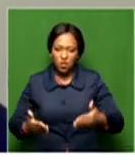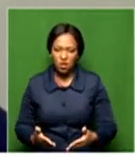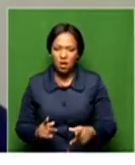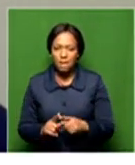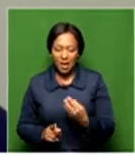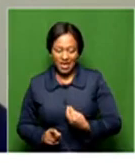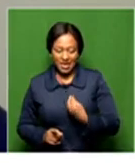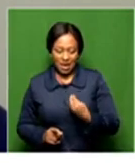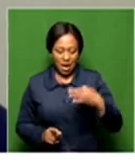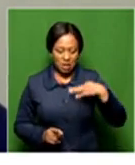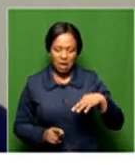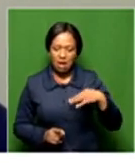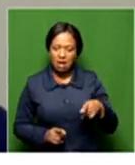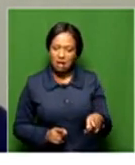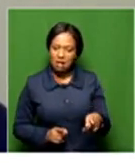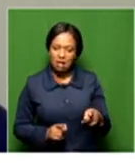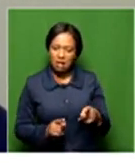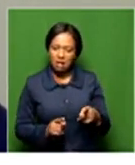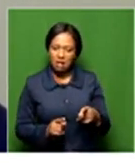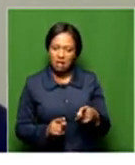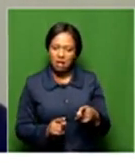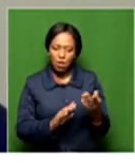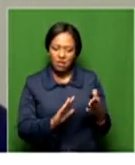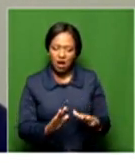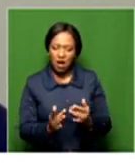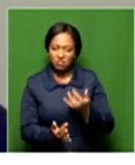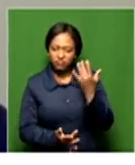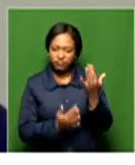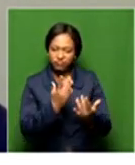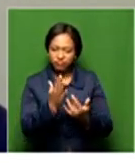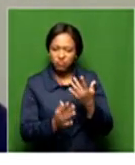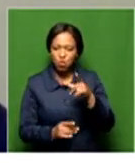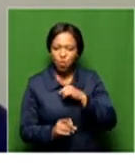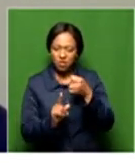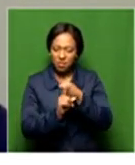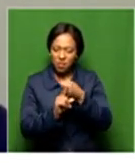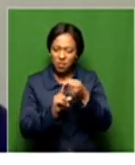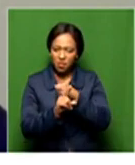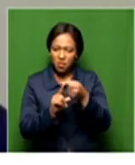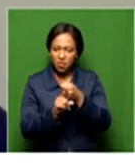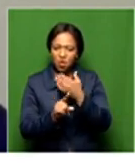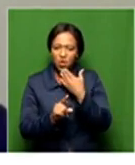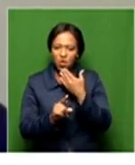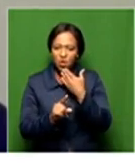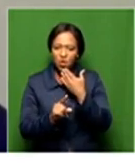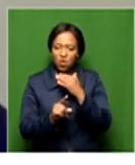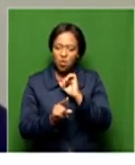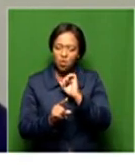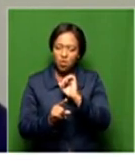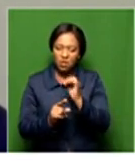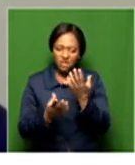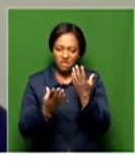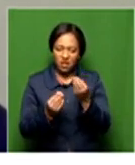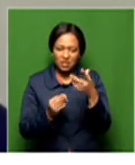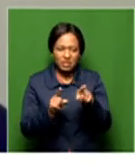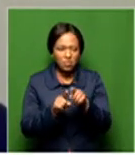this young girl who died trying to make a point about the abuse that befell her and that